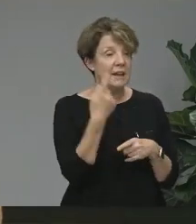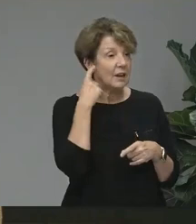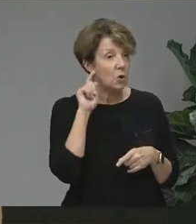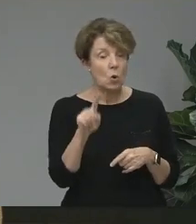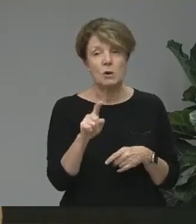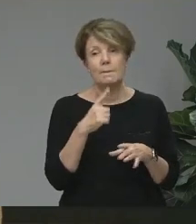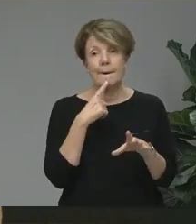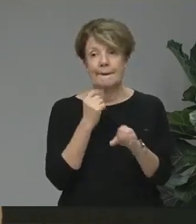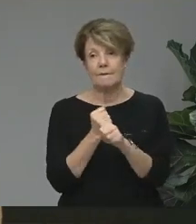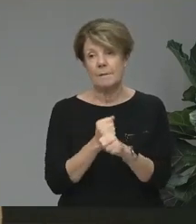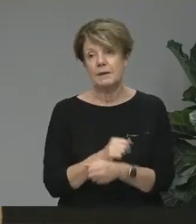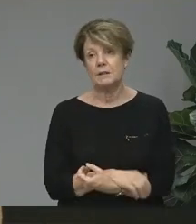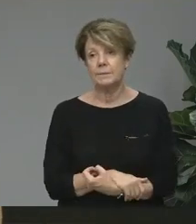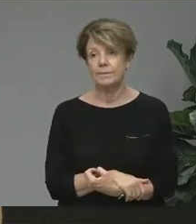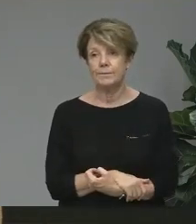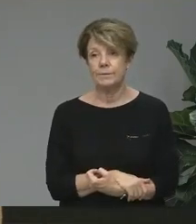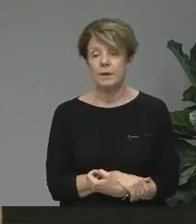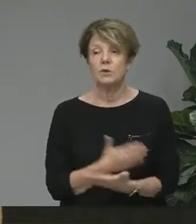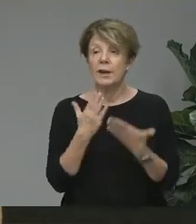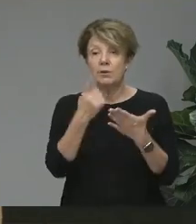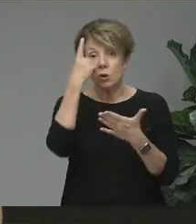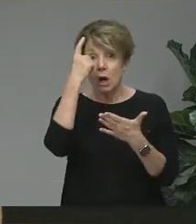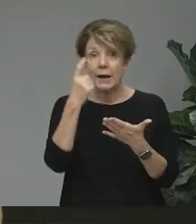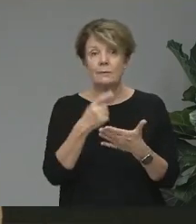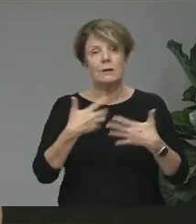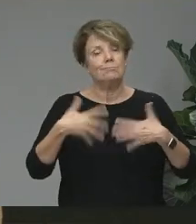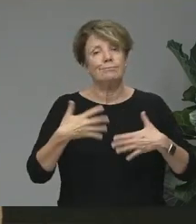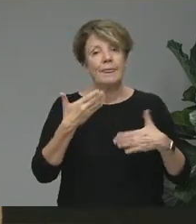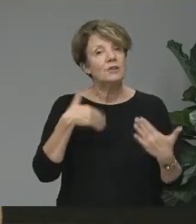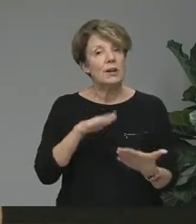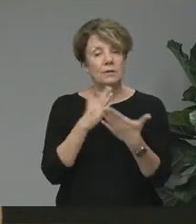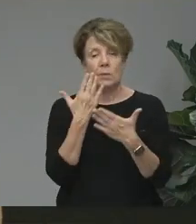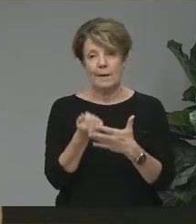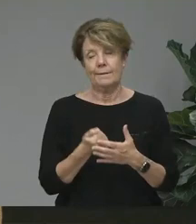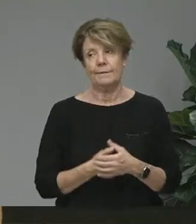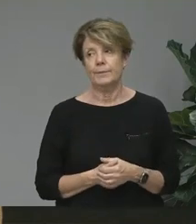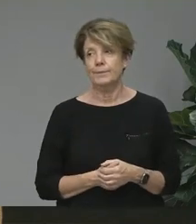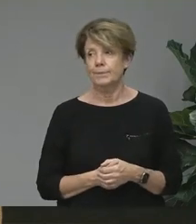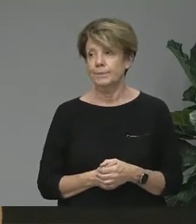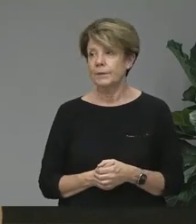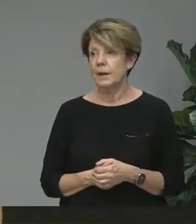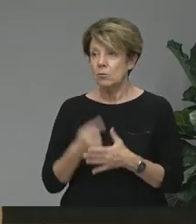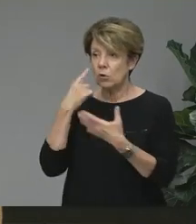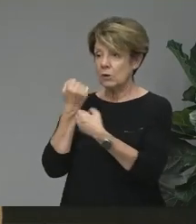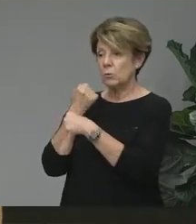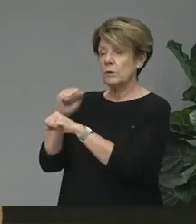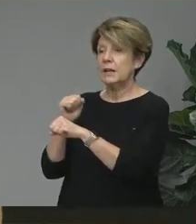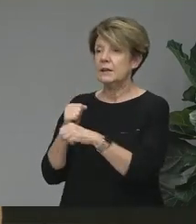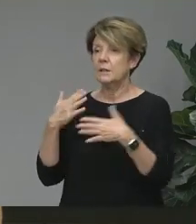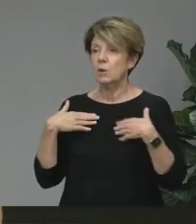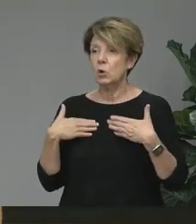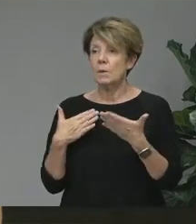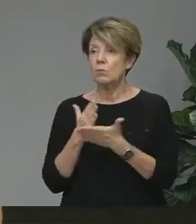So that gives an indication of the magnitude of the challenge that we have in trying to protect the human rights